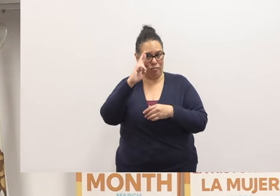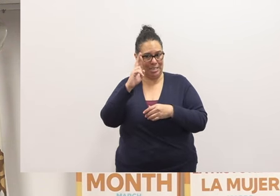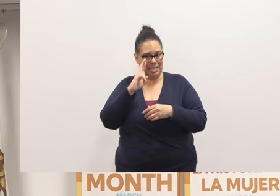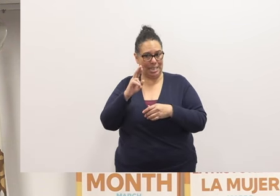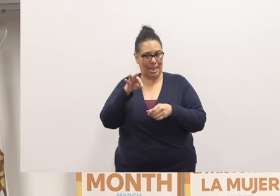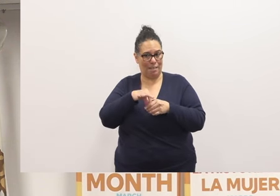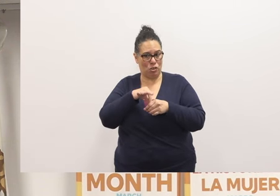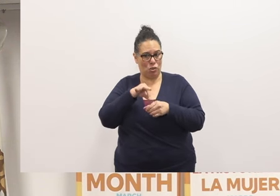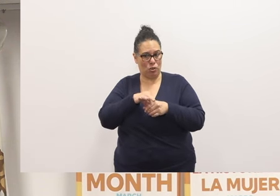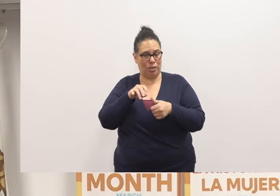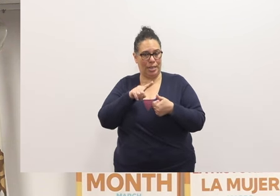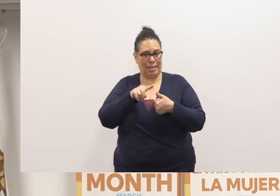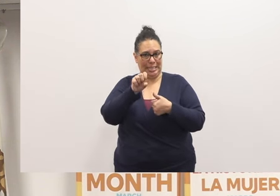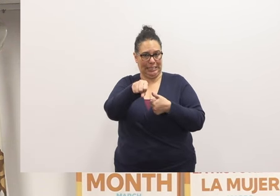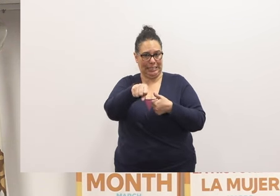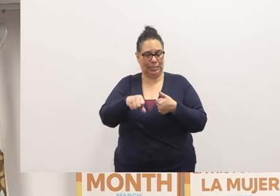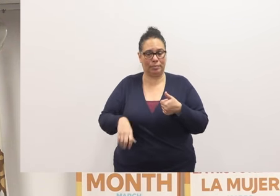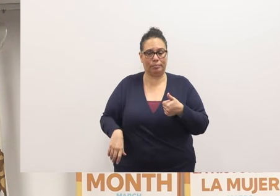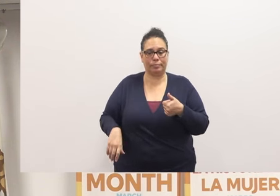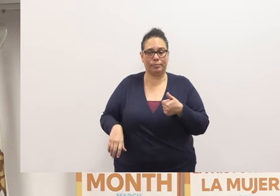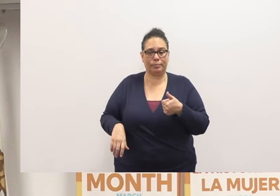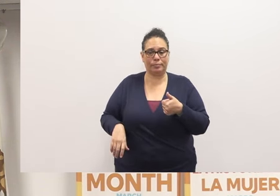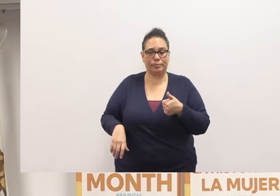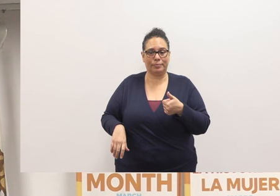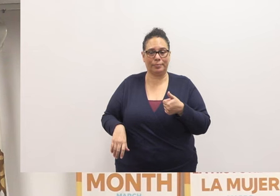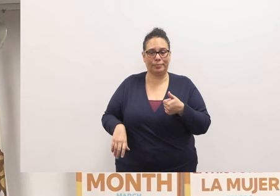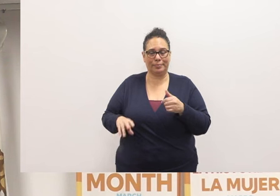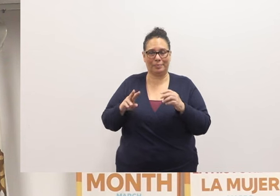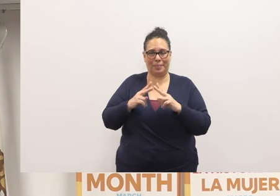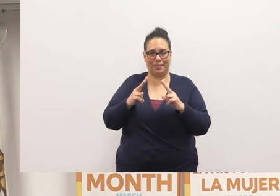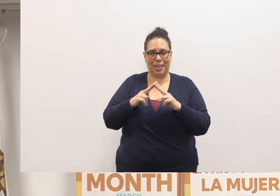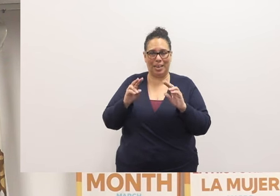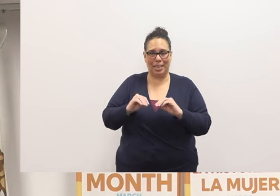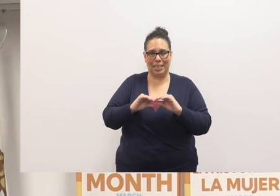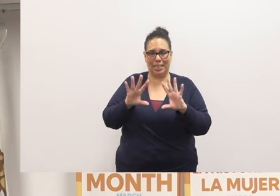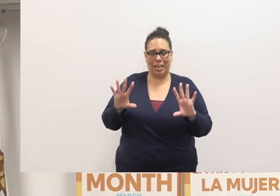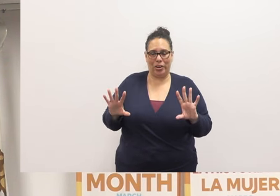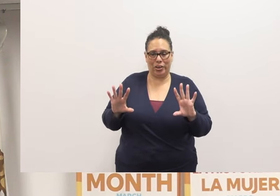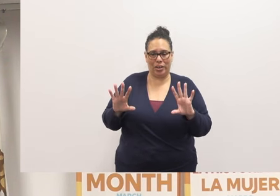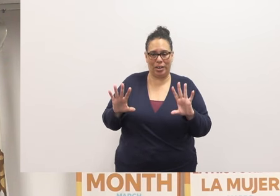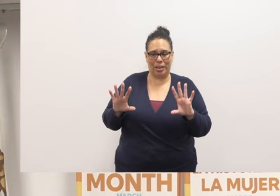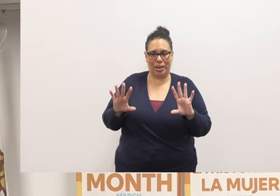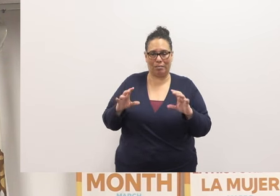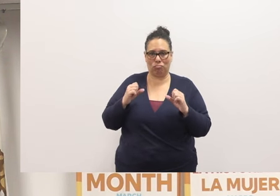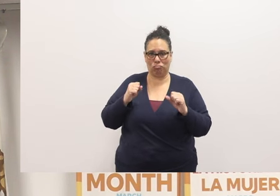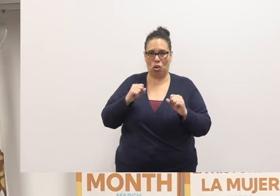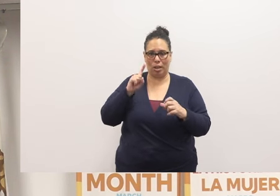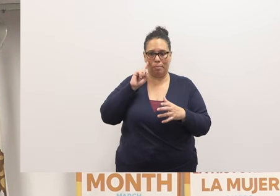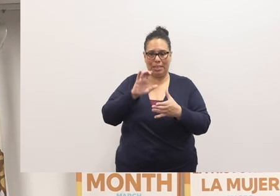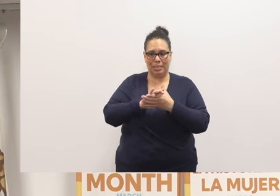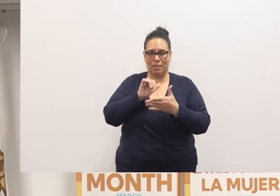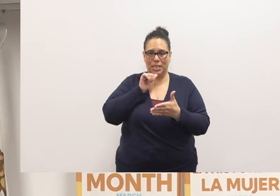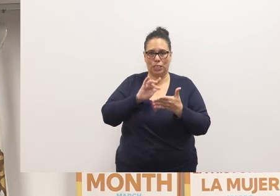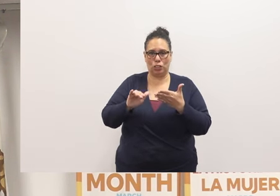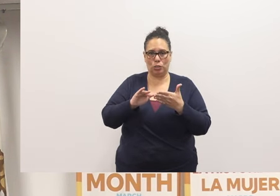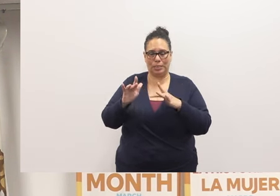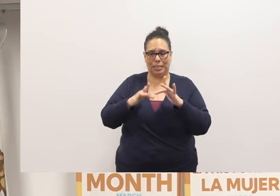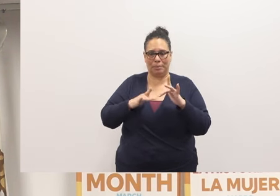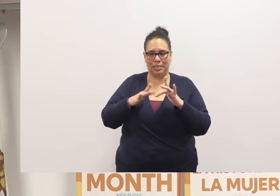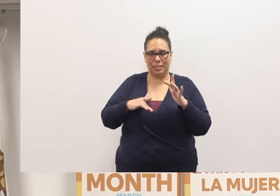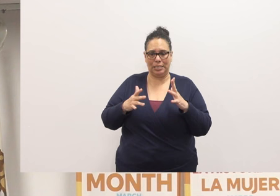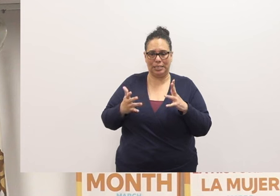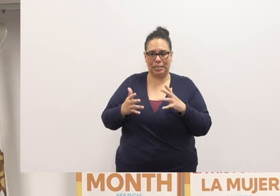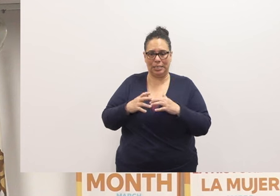I am going to vote yes, being very clear that I strongly believe that unexcused absences,